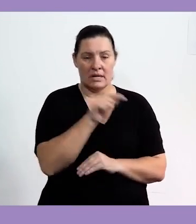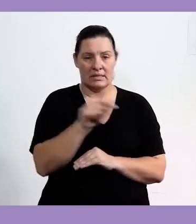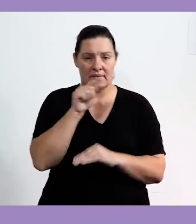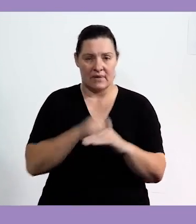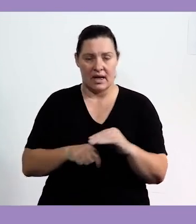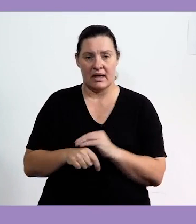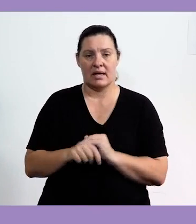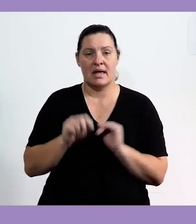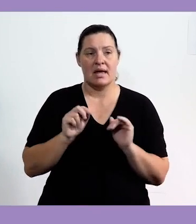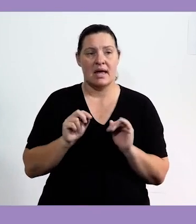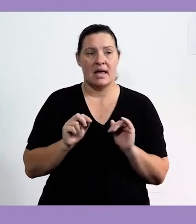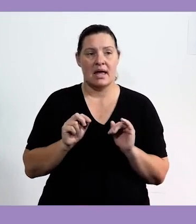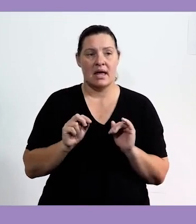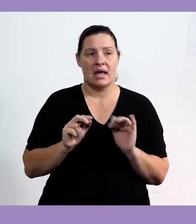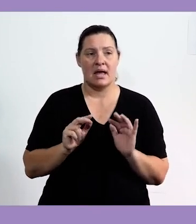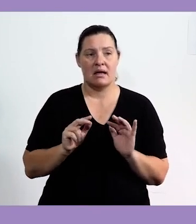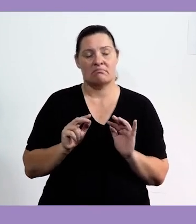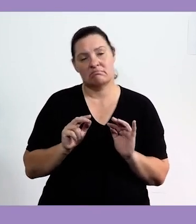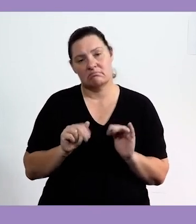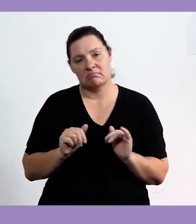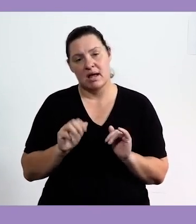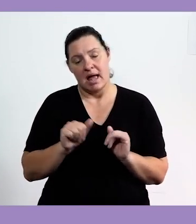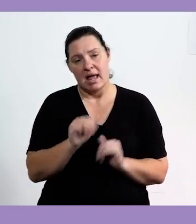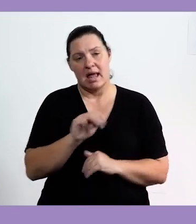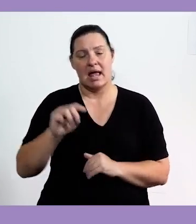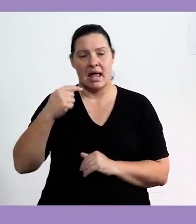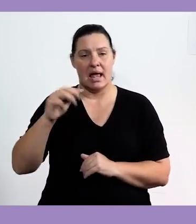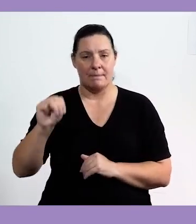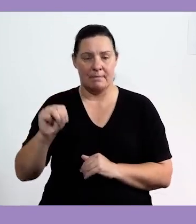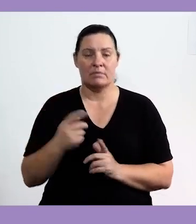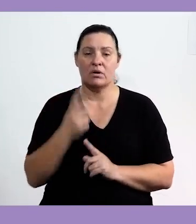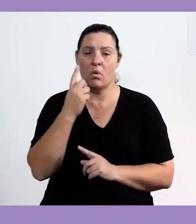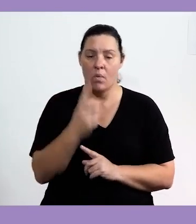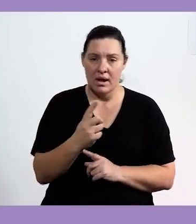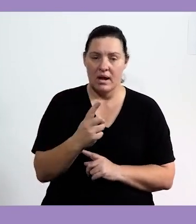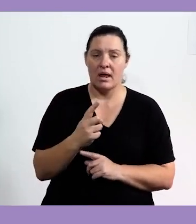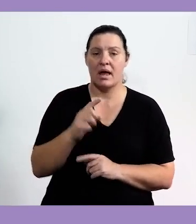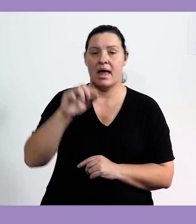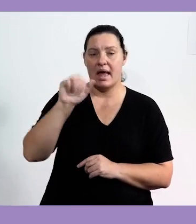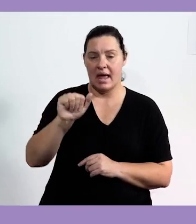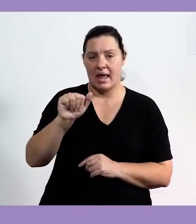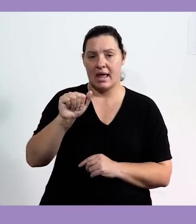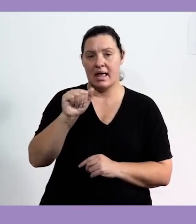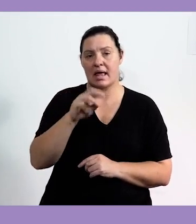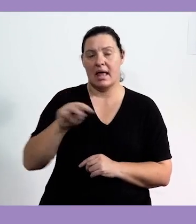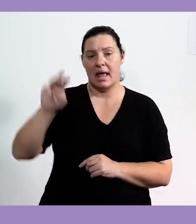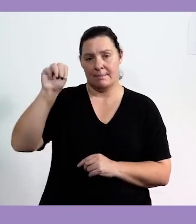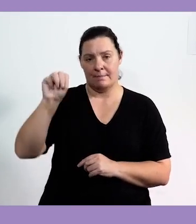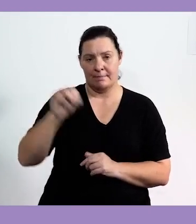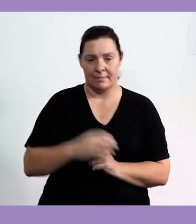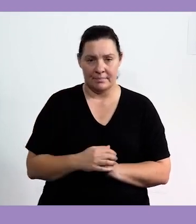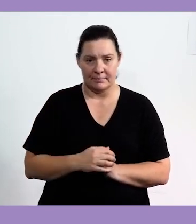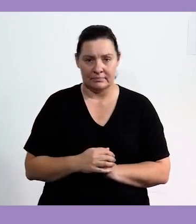1 divided by a to the exponent negative m becomes 1 multiplied by a to